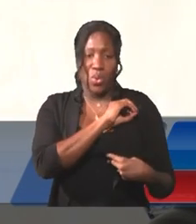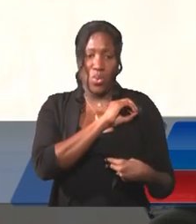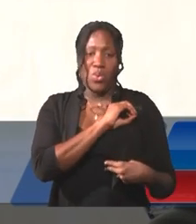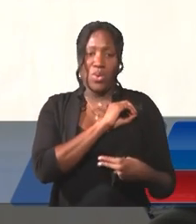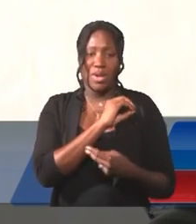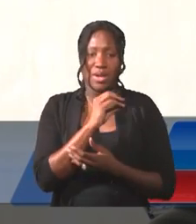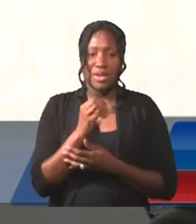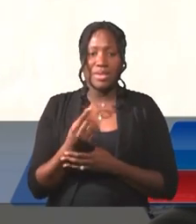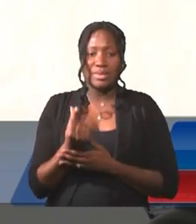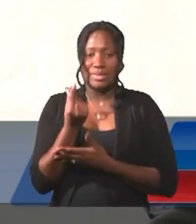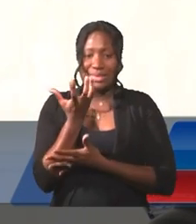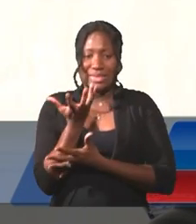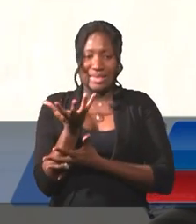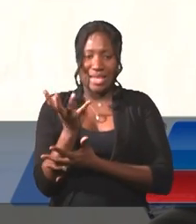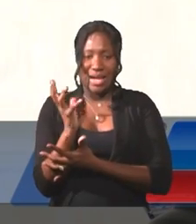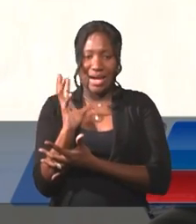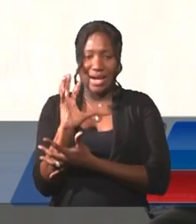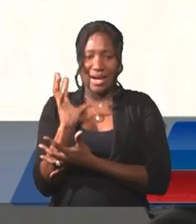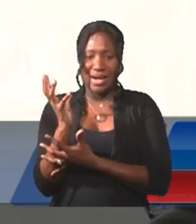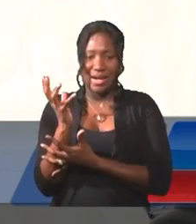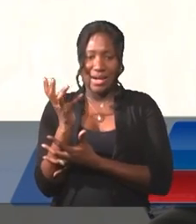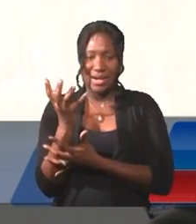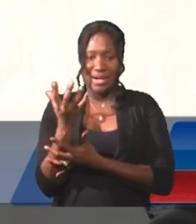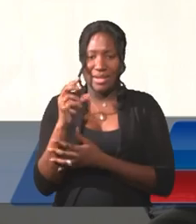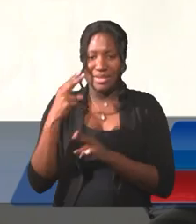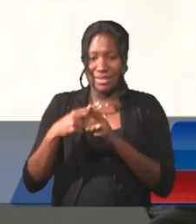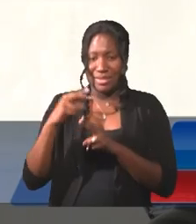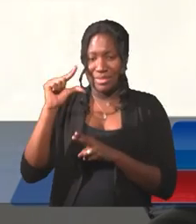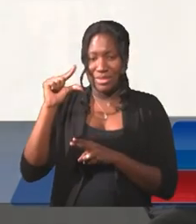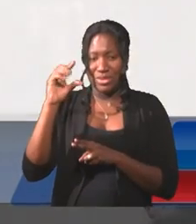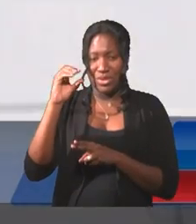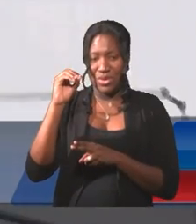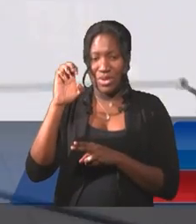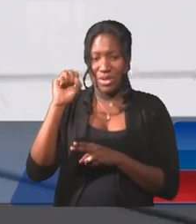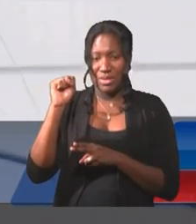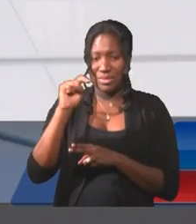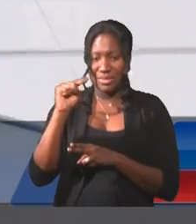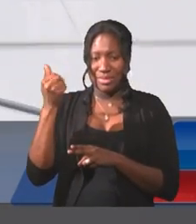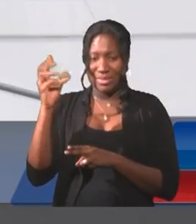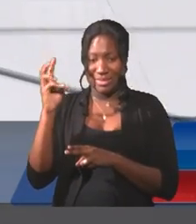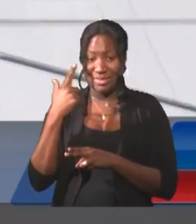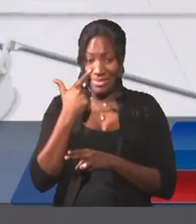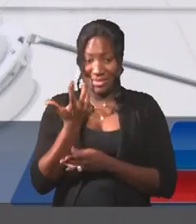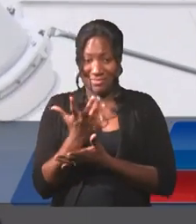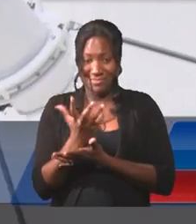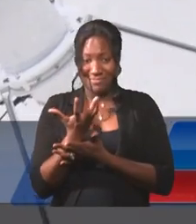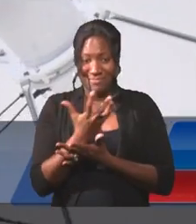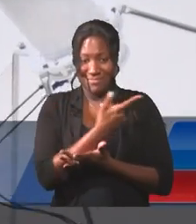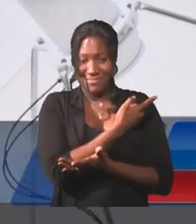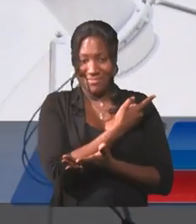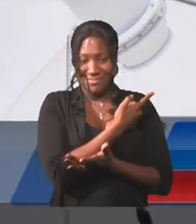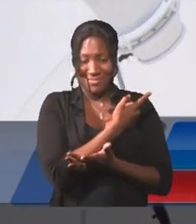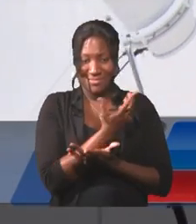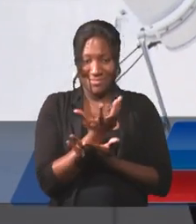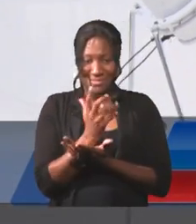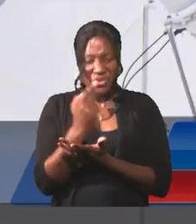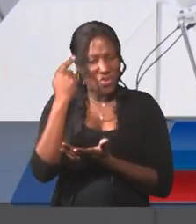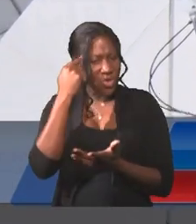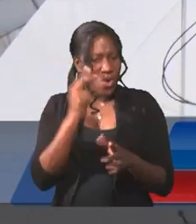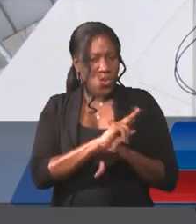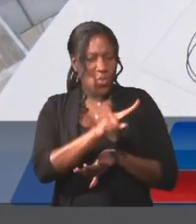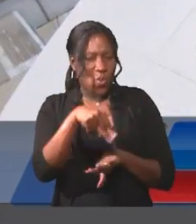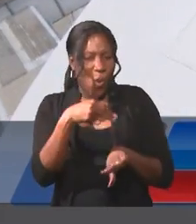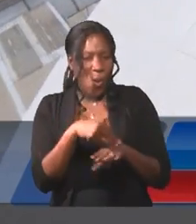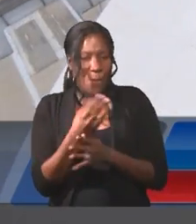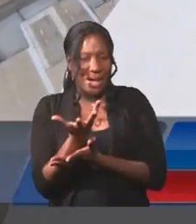own GO-16 satellite receiving ground station. It might look like just a normal satellite, but according to